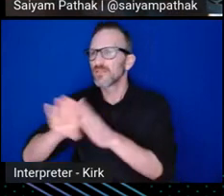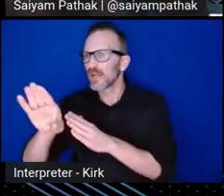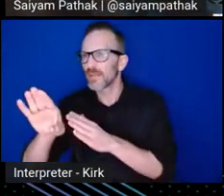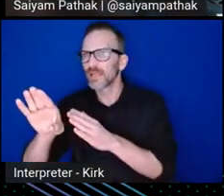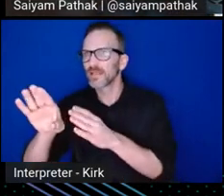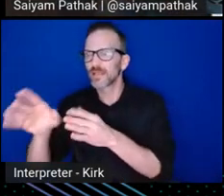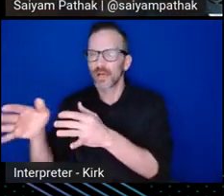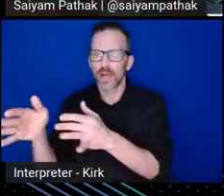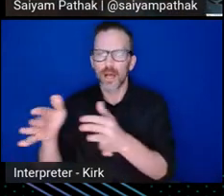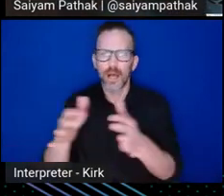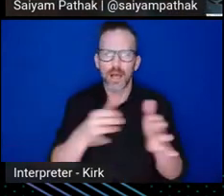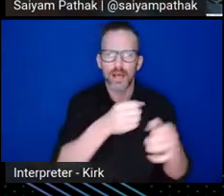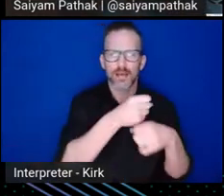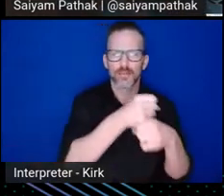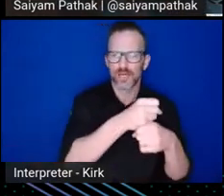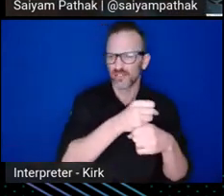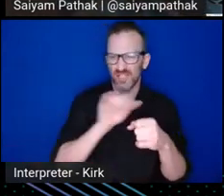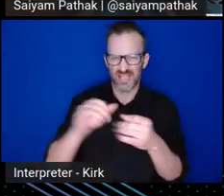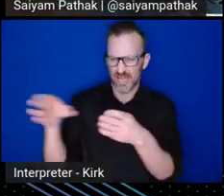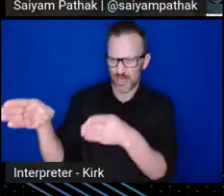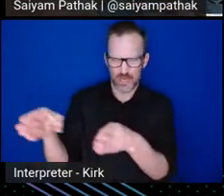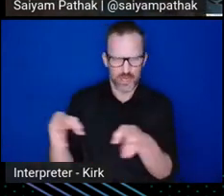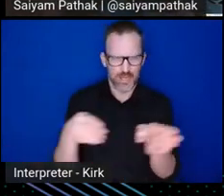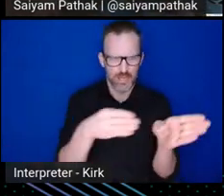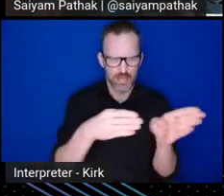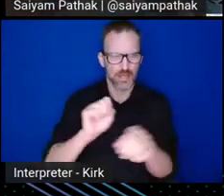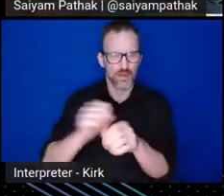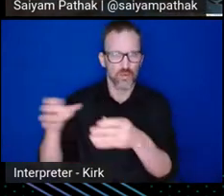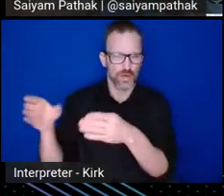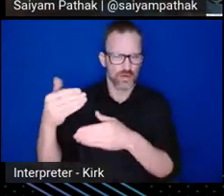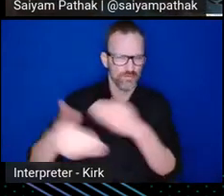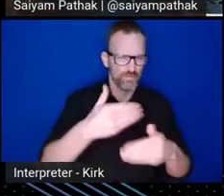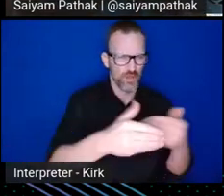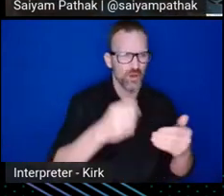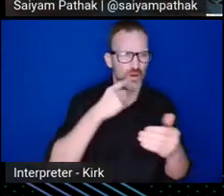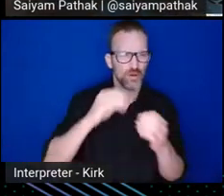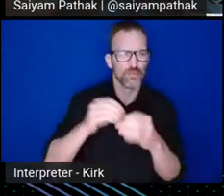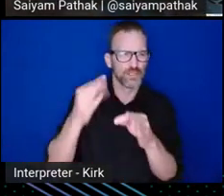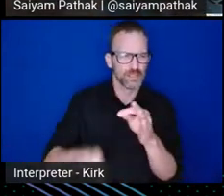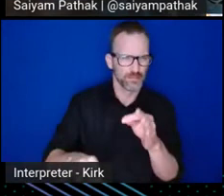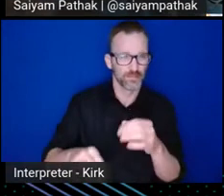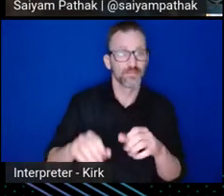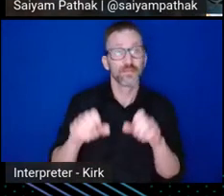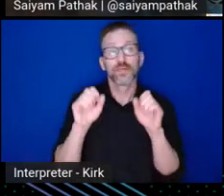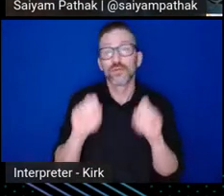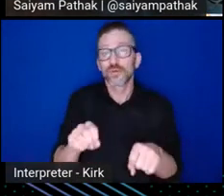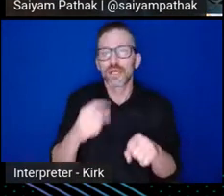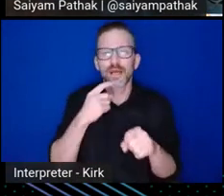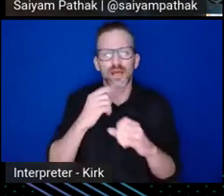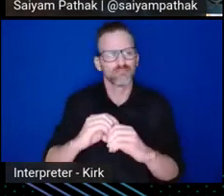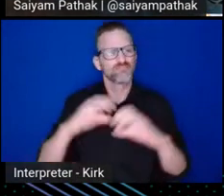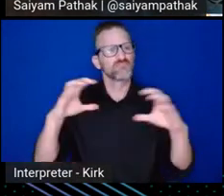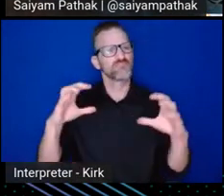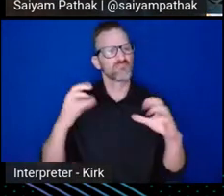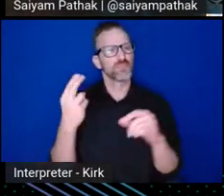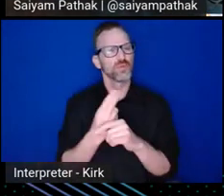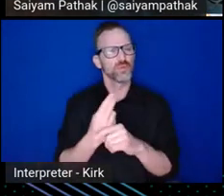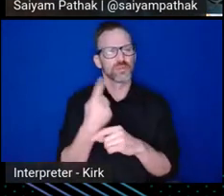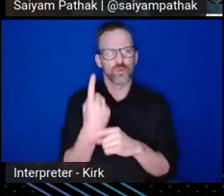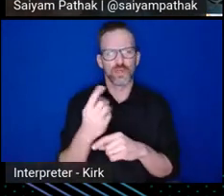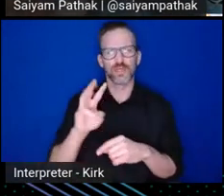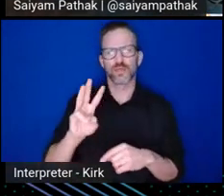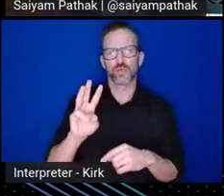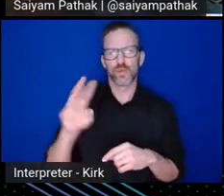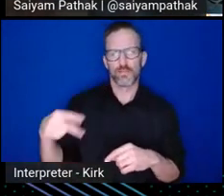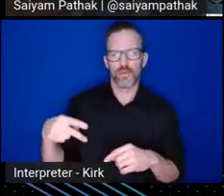production workflow. So you can define the development to production in a single file, which is